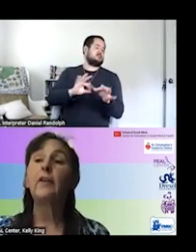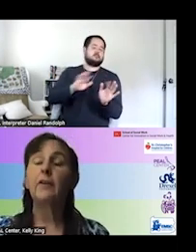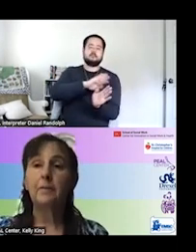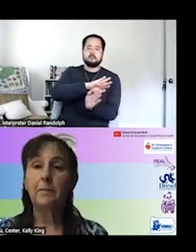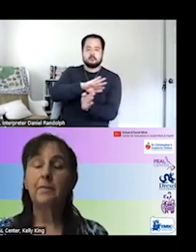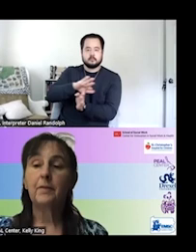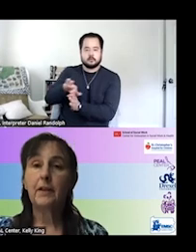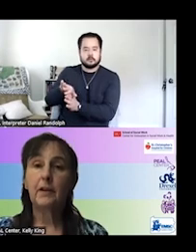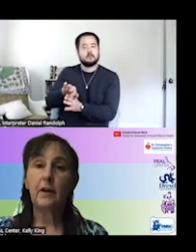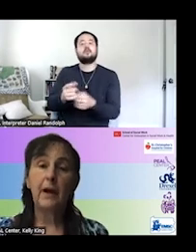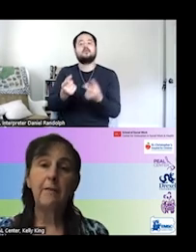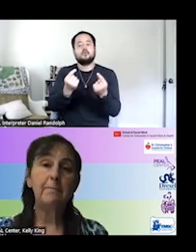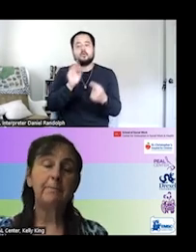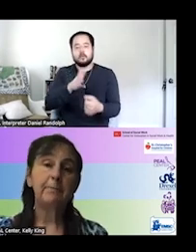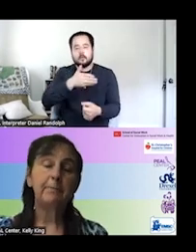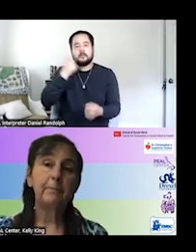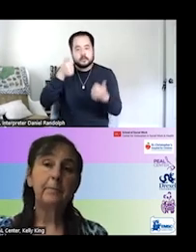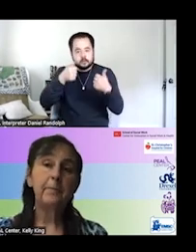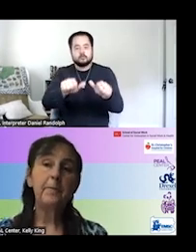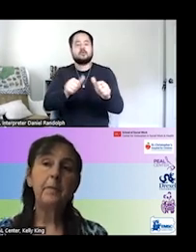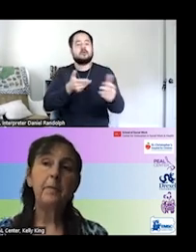one another.